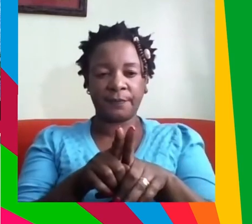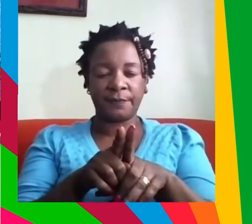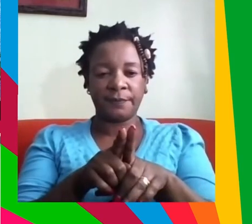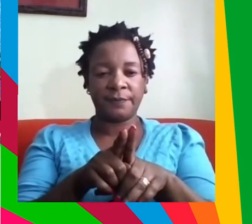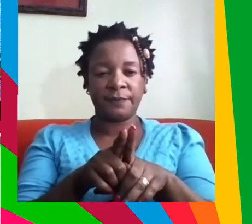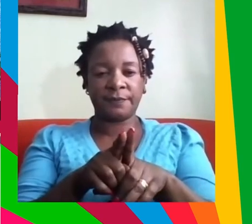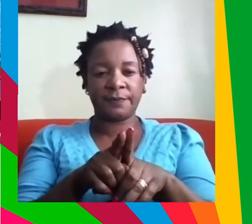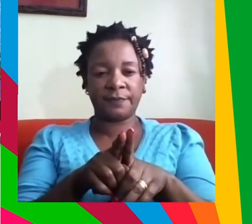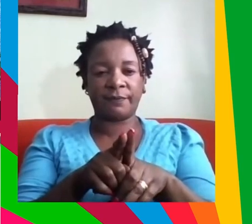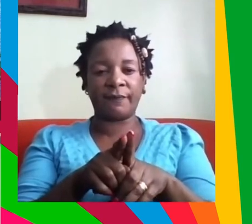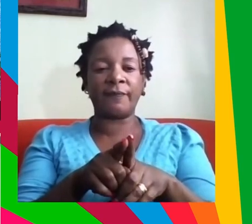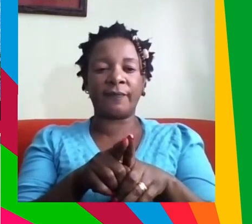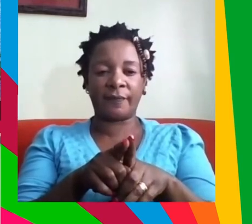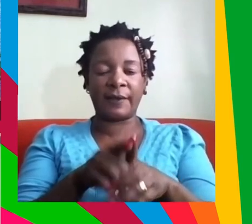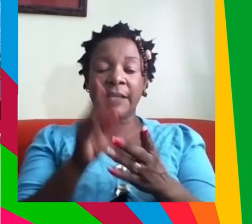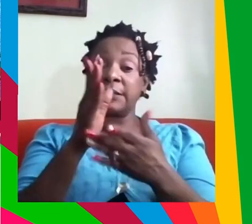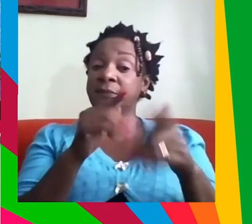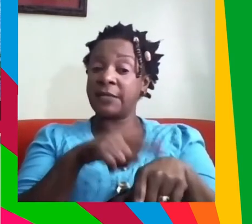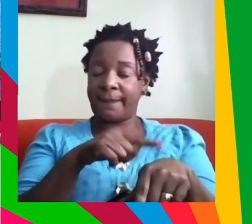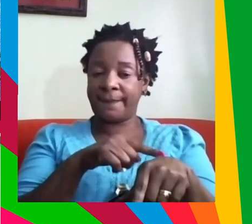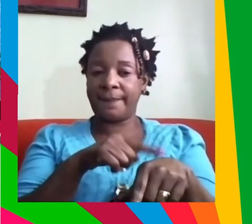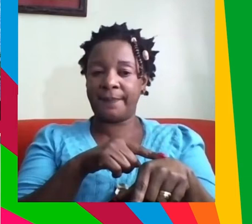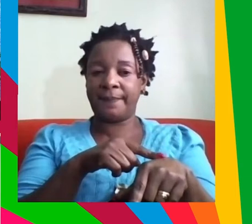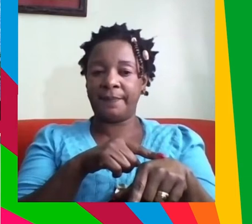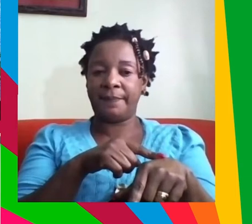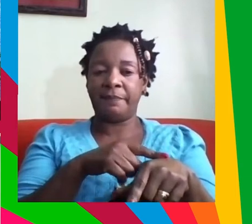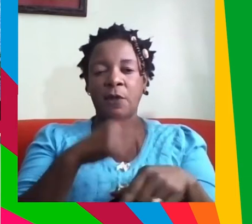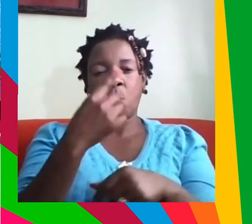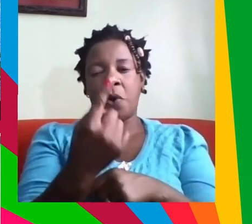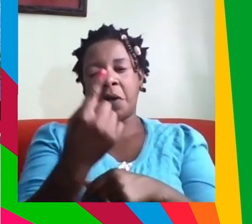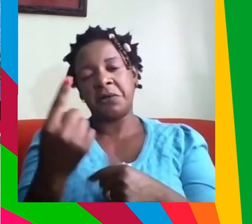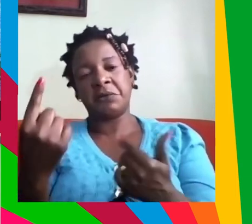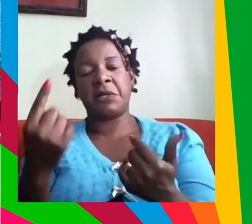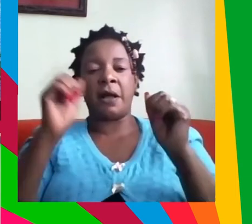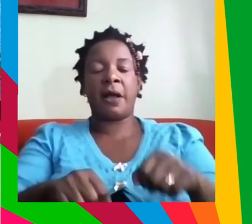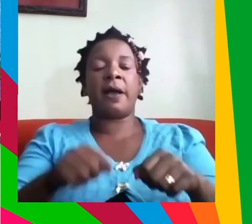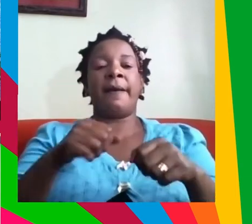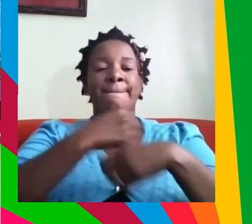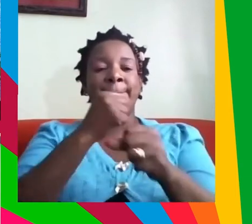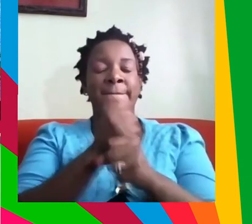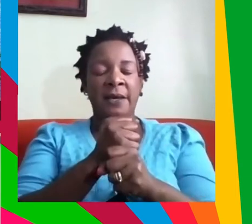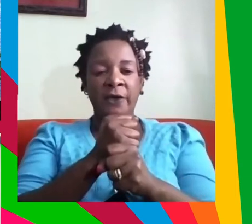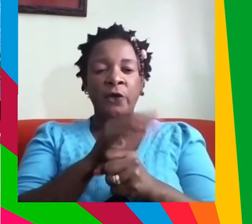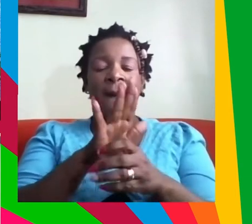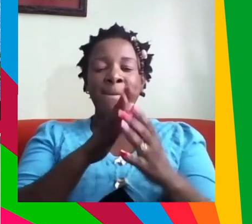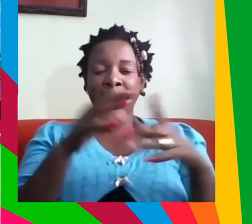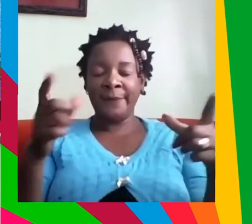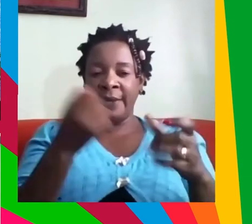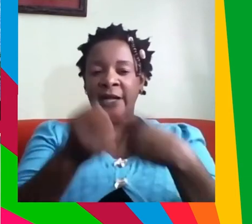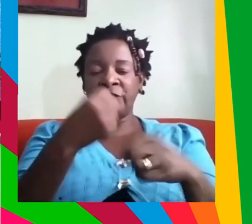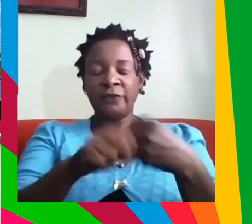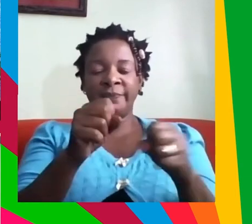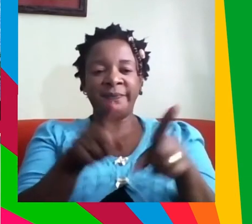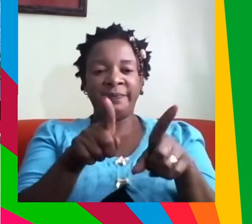I guess, enlightening, that sometimes one image can make you take action and open discussions. And